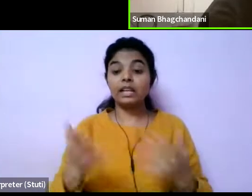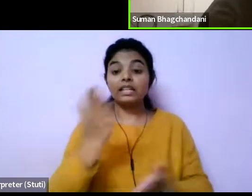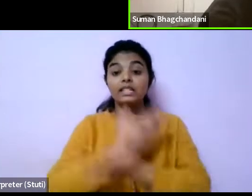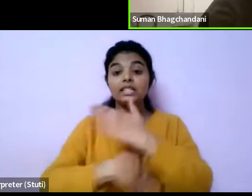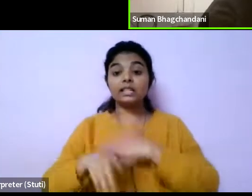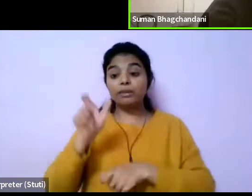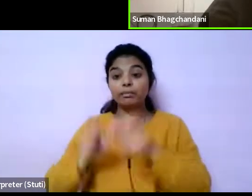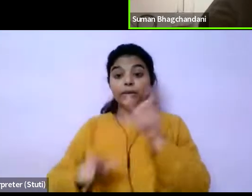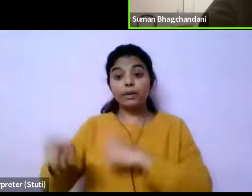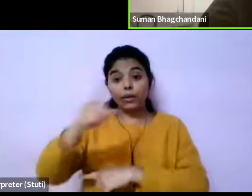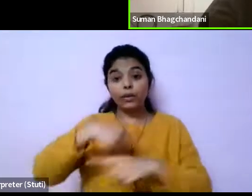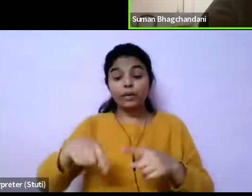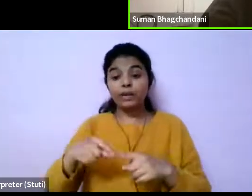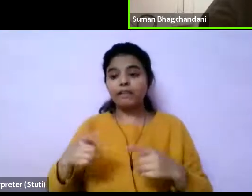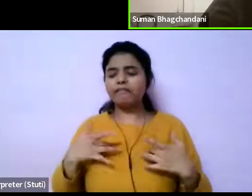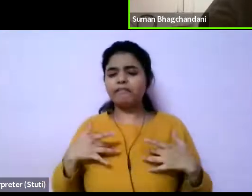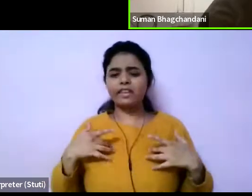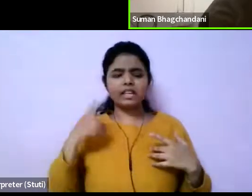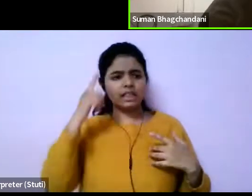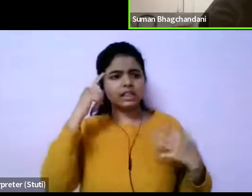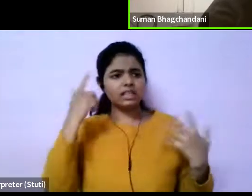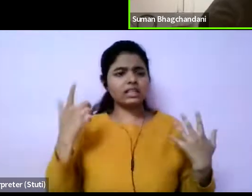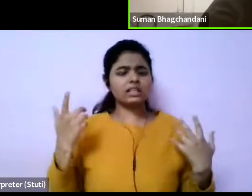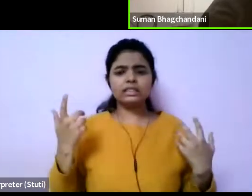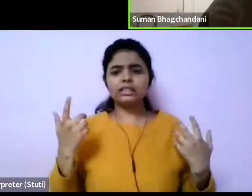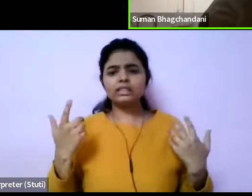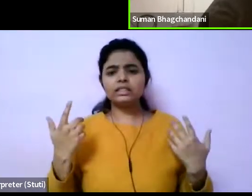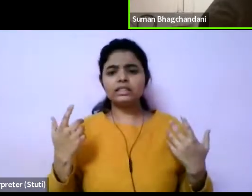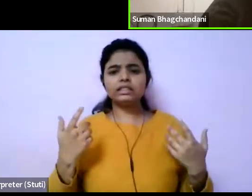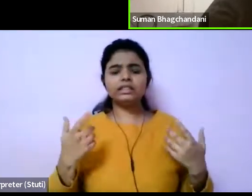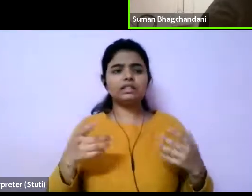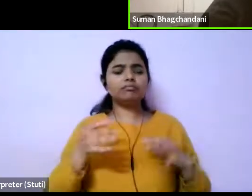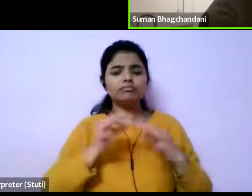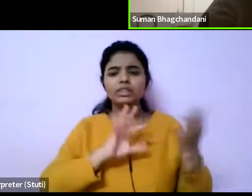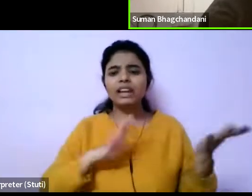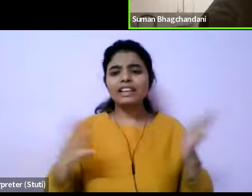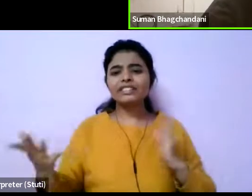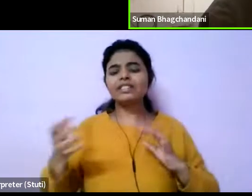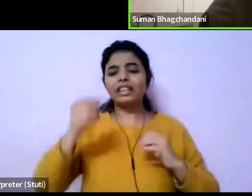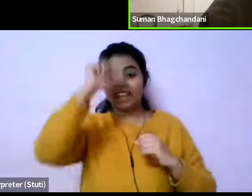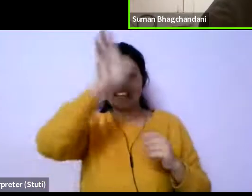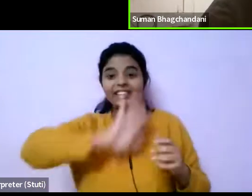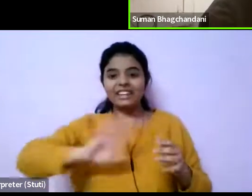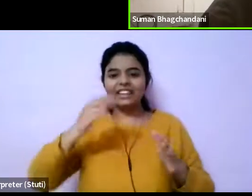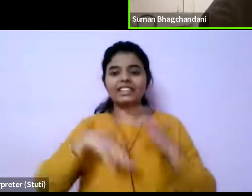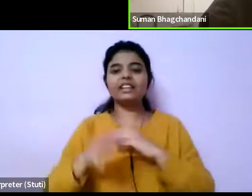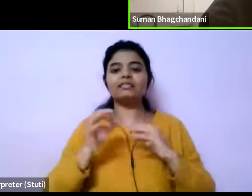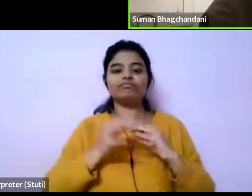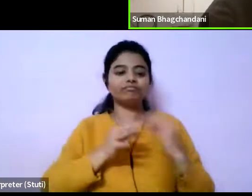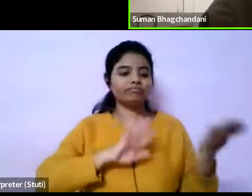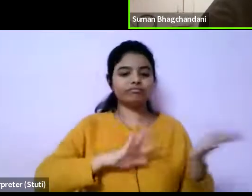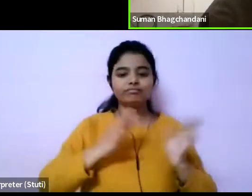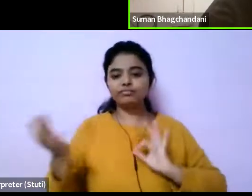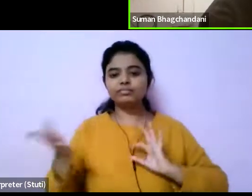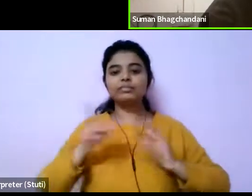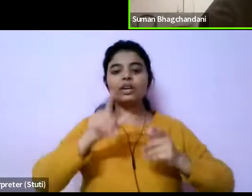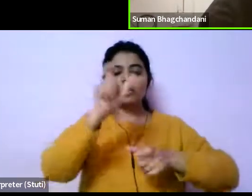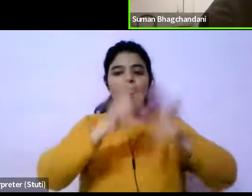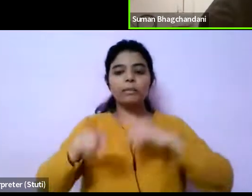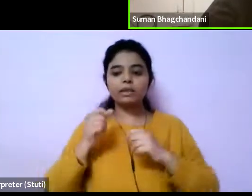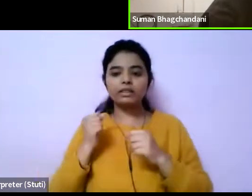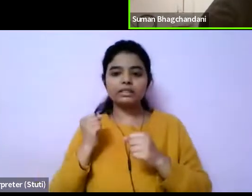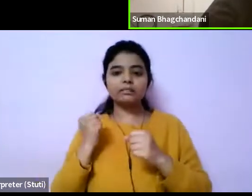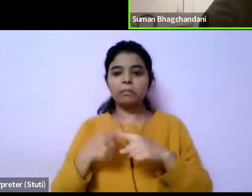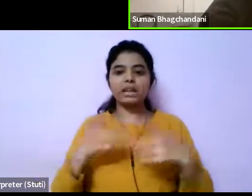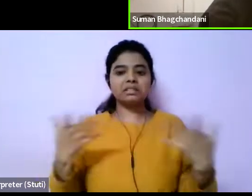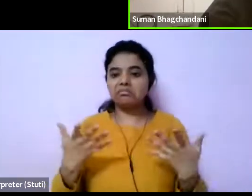disability who does not feel compelled to conform by the rules of classical Indian dance, not by the need to excel the ableist language of dance